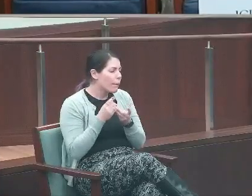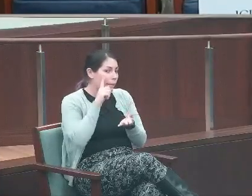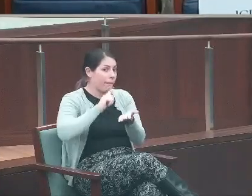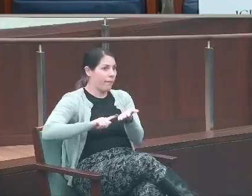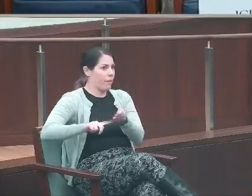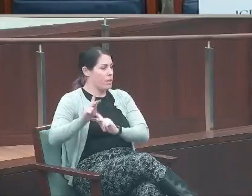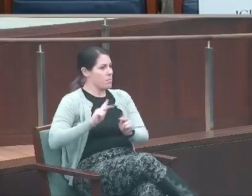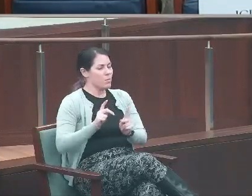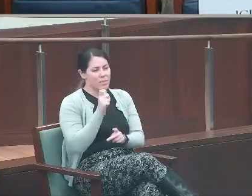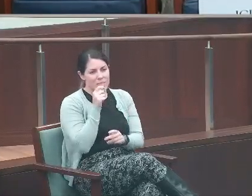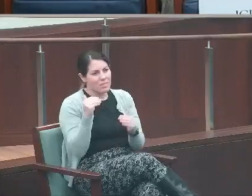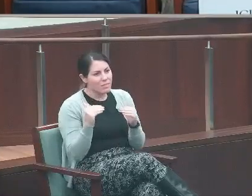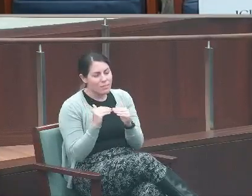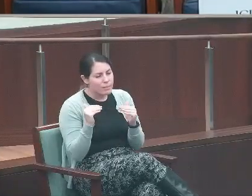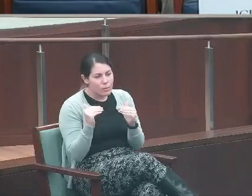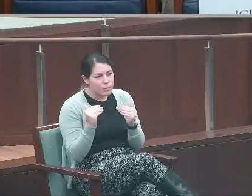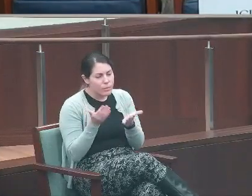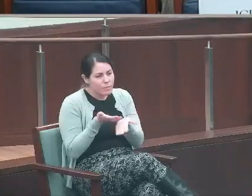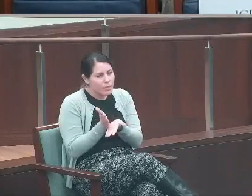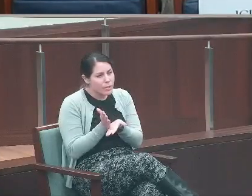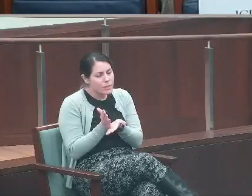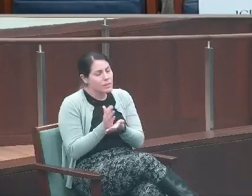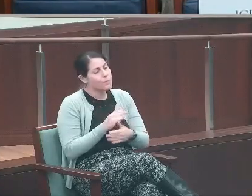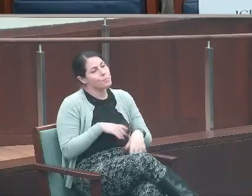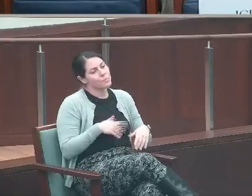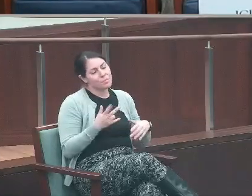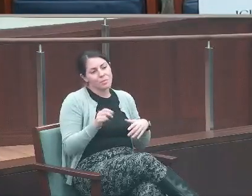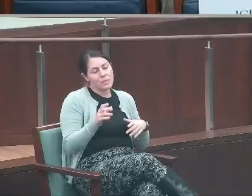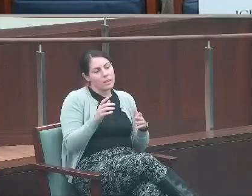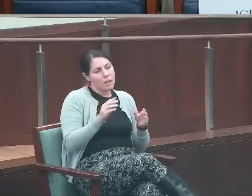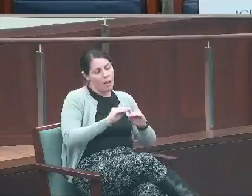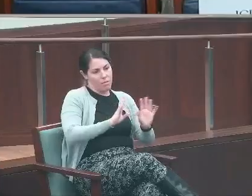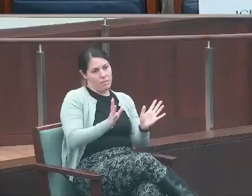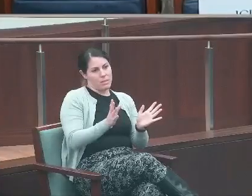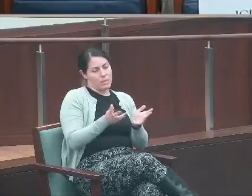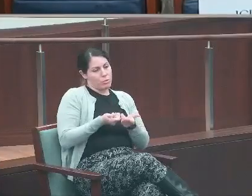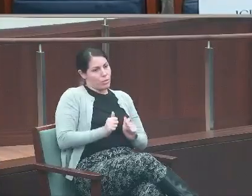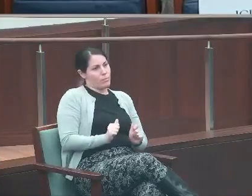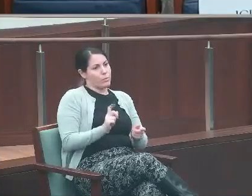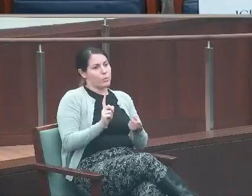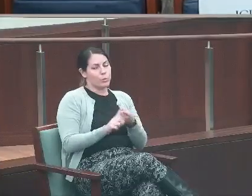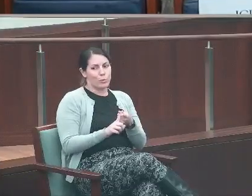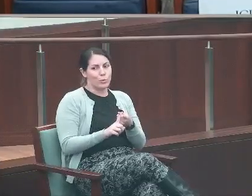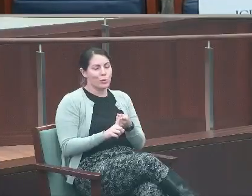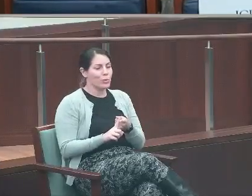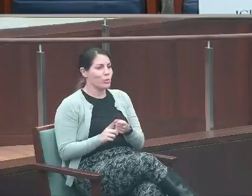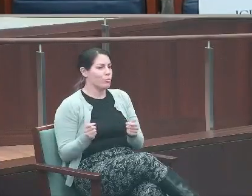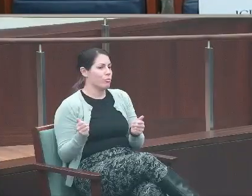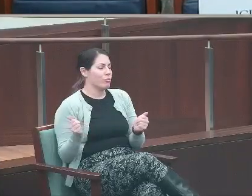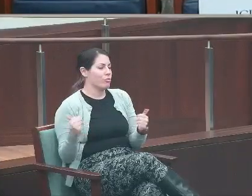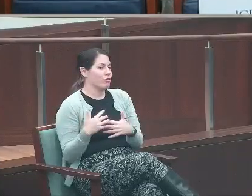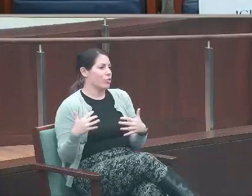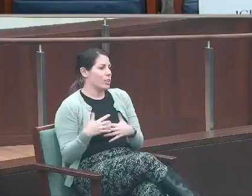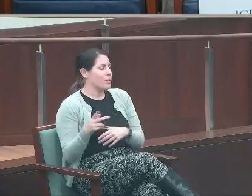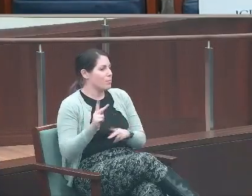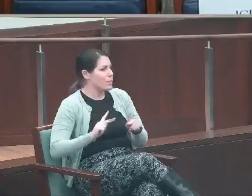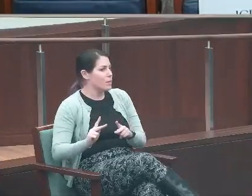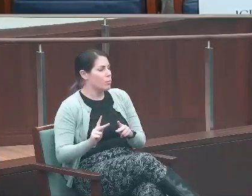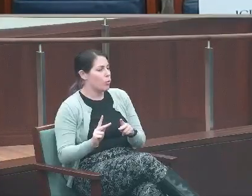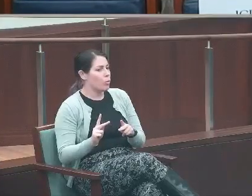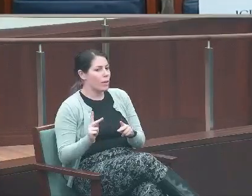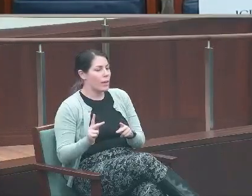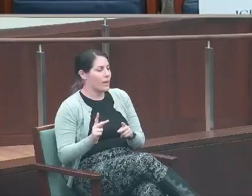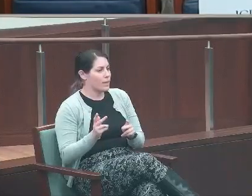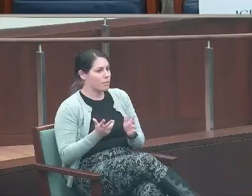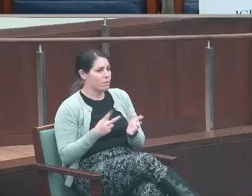Cuomo in New York State. Clearly an attempt to intimidate individuals and prevent them from acting out in opposition to the